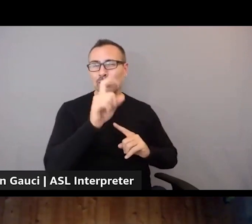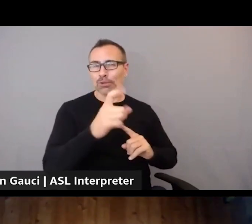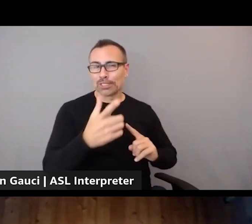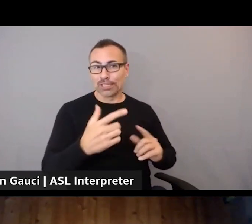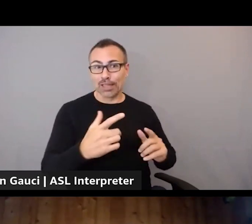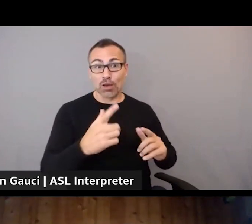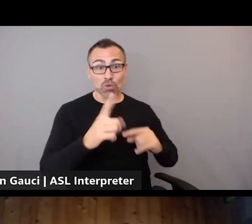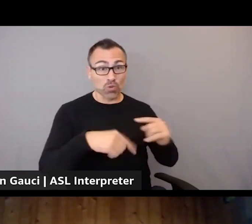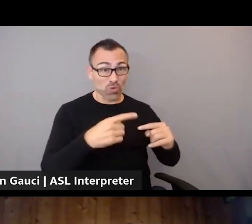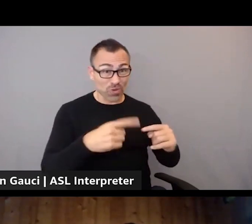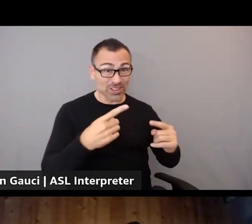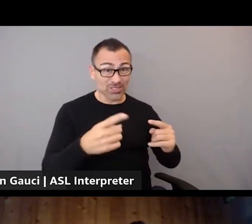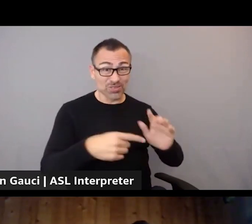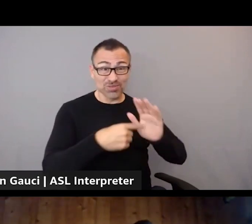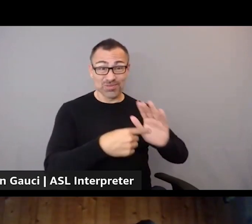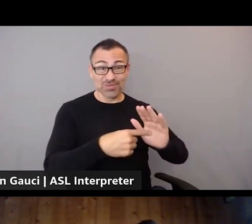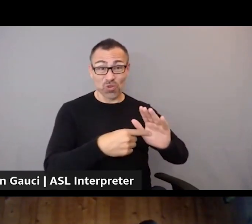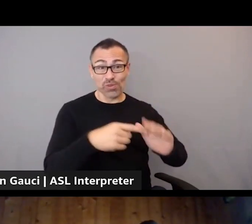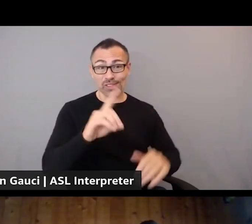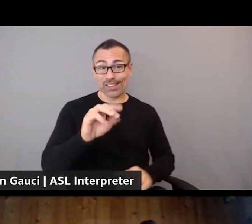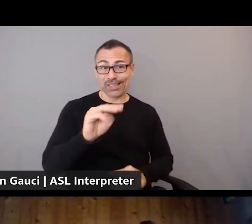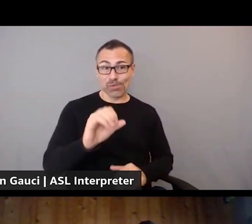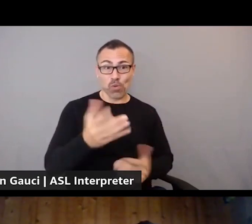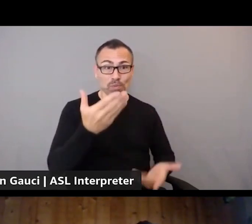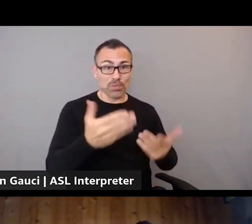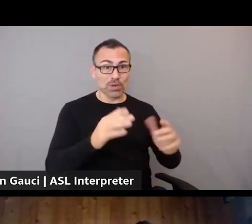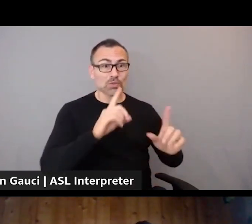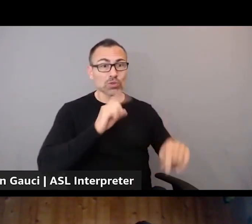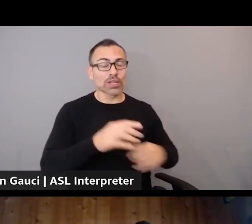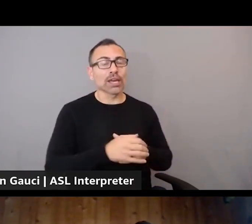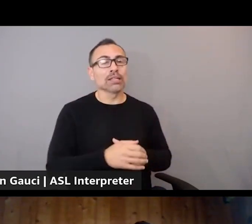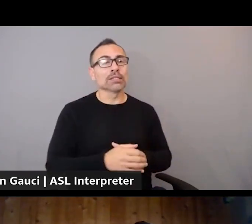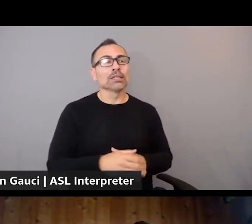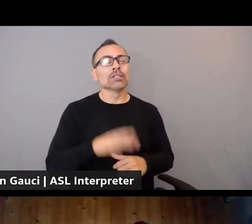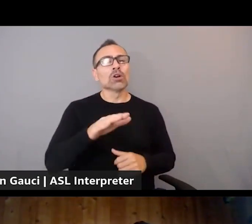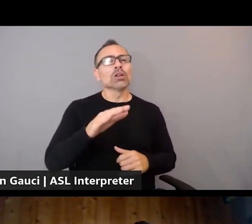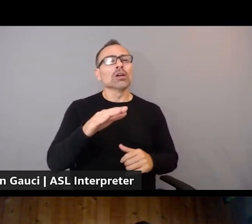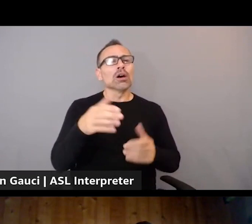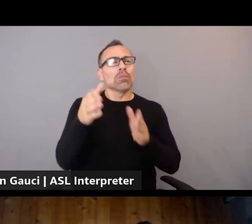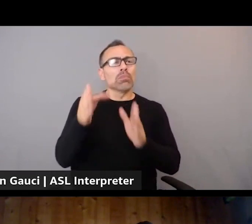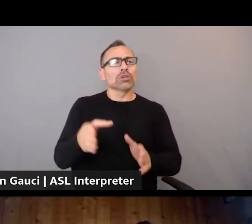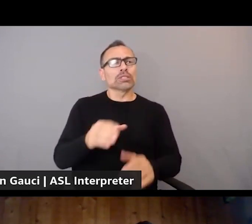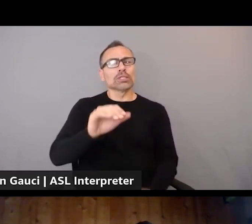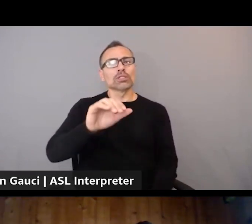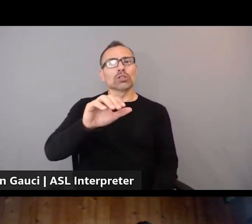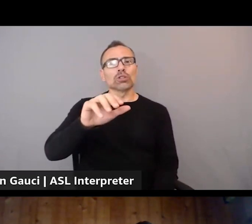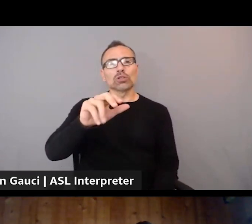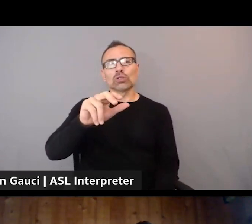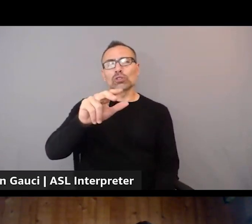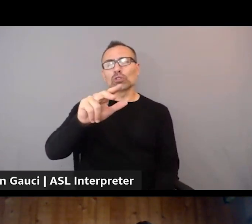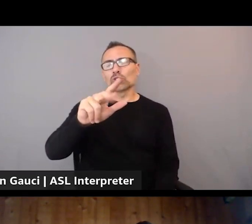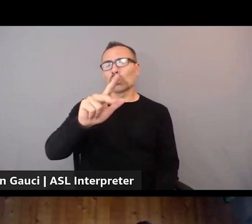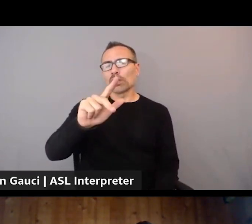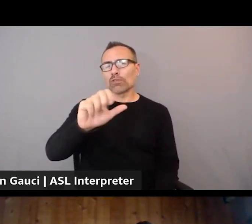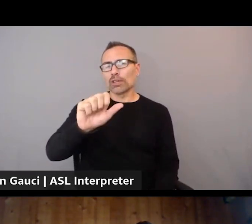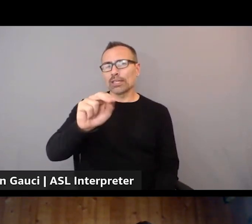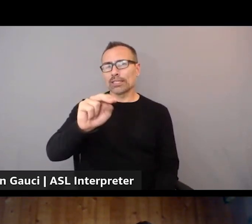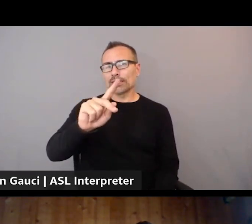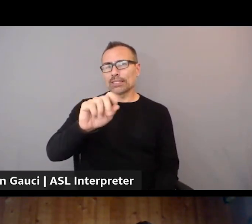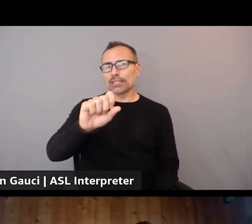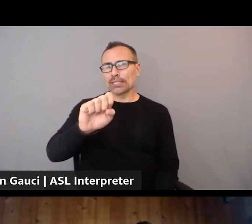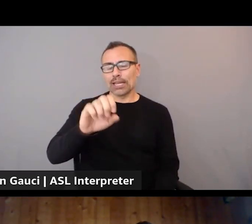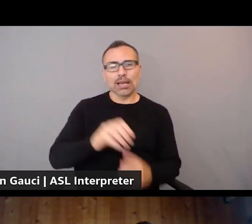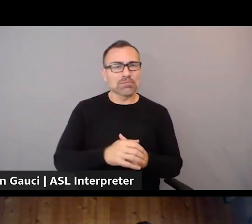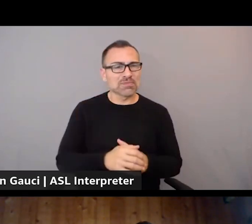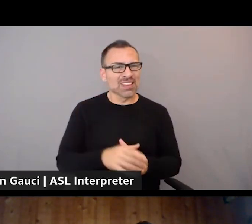as you're going through the demo, because 23 Synapse was asking, is it just a general